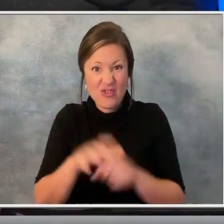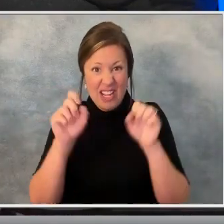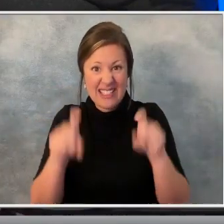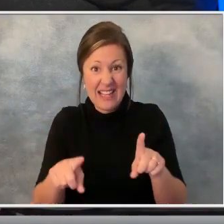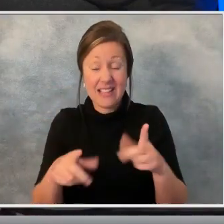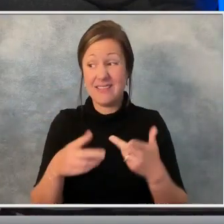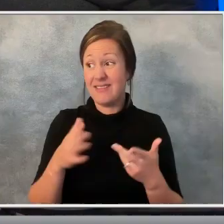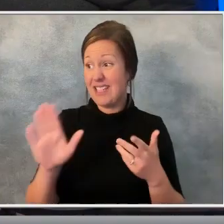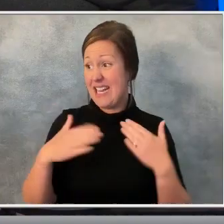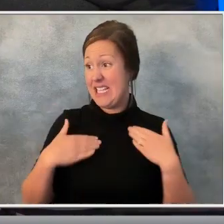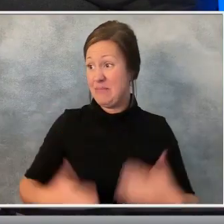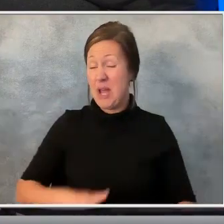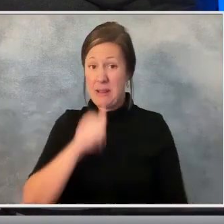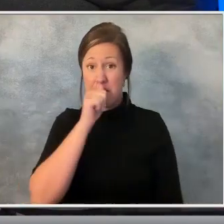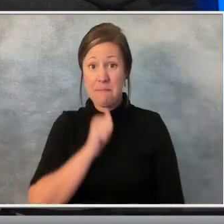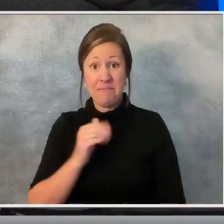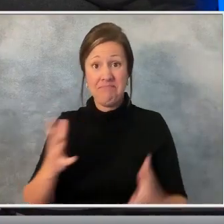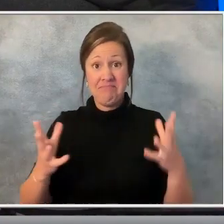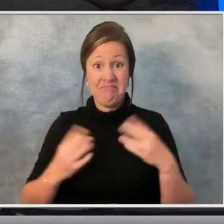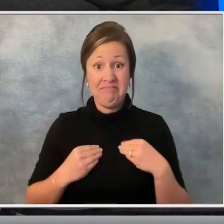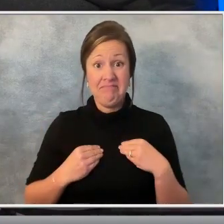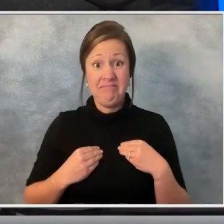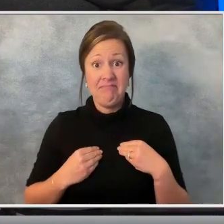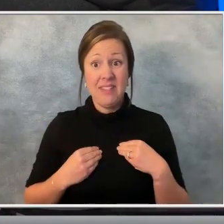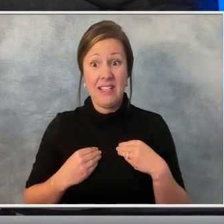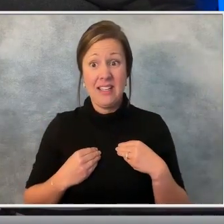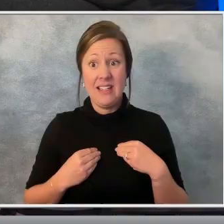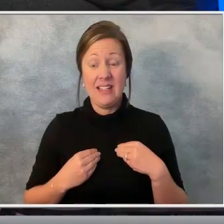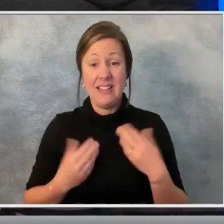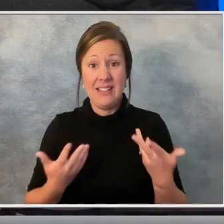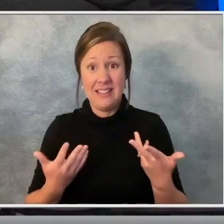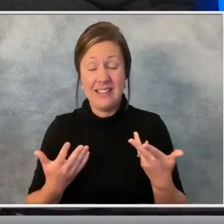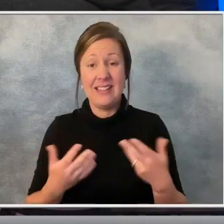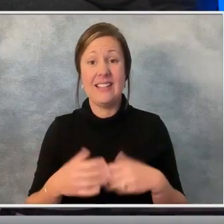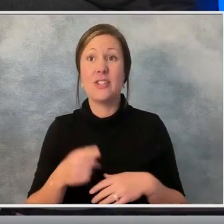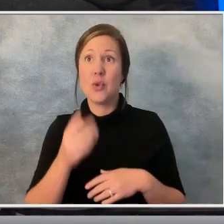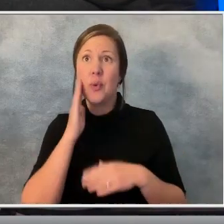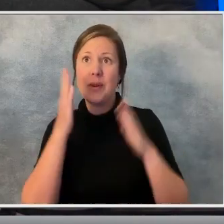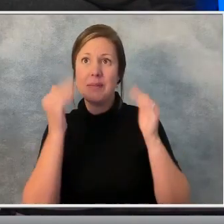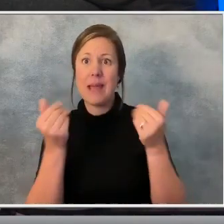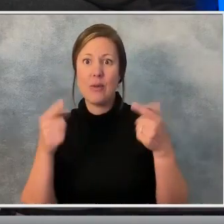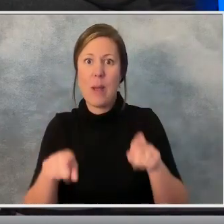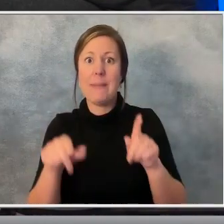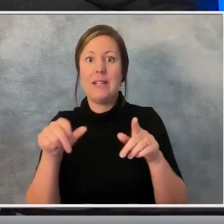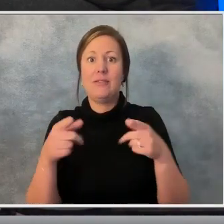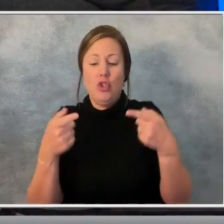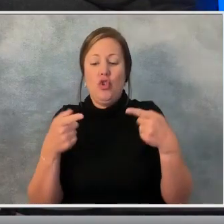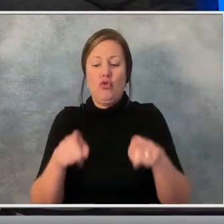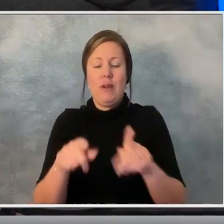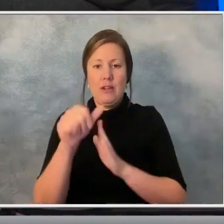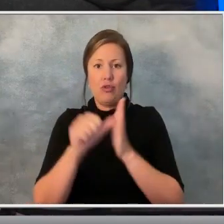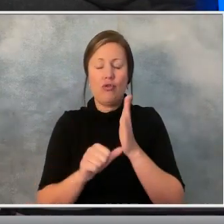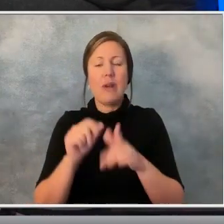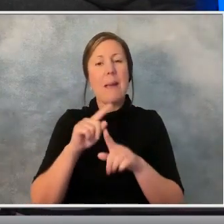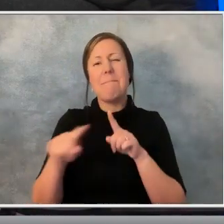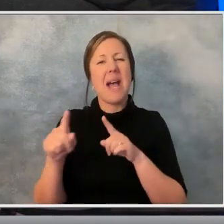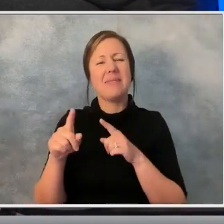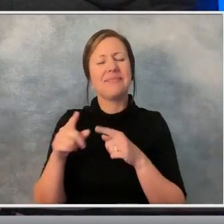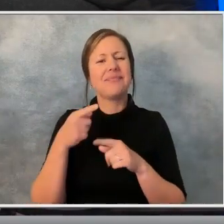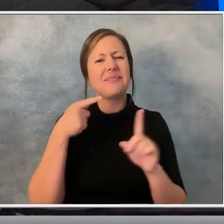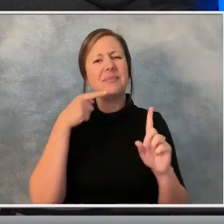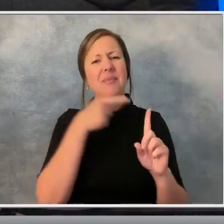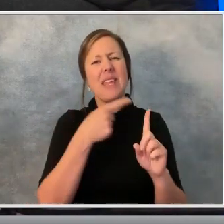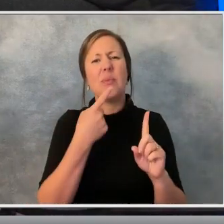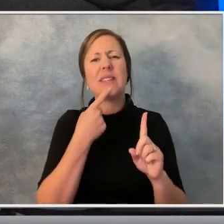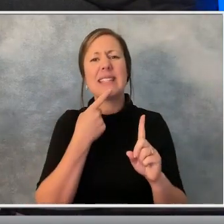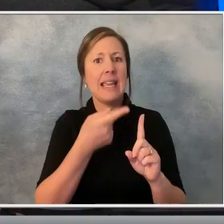going to happen, you would expect it to happen then, unfortunately. But then Eddie was saying, Dr. Danter, that he doesn't know what happened.